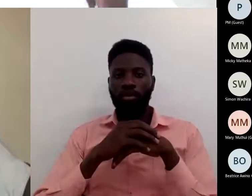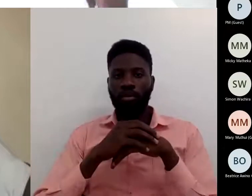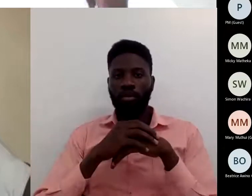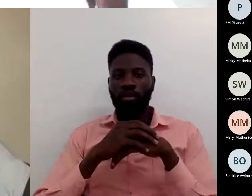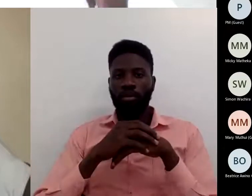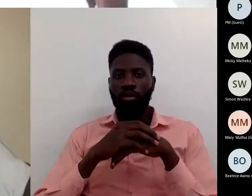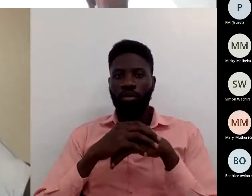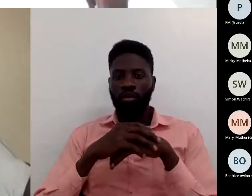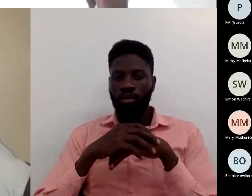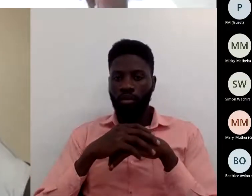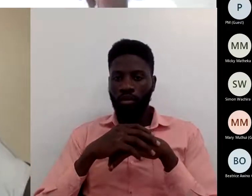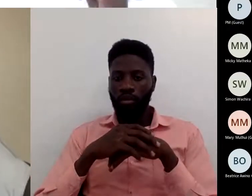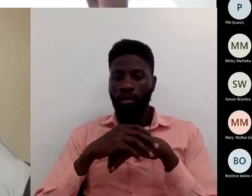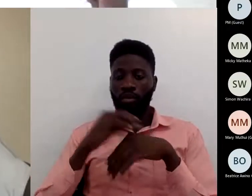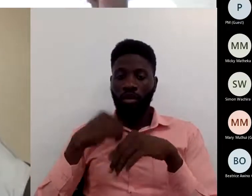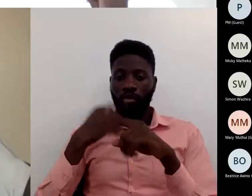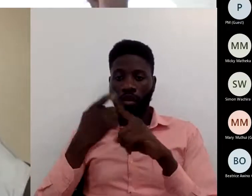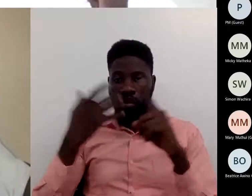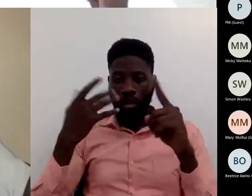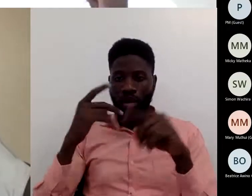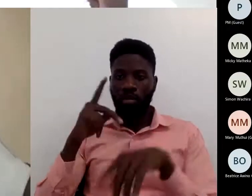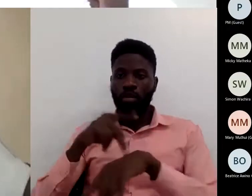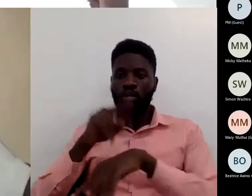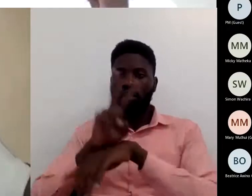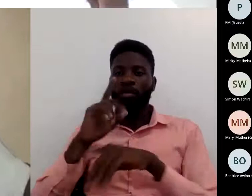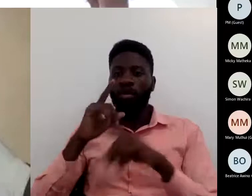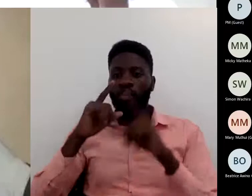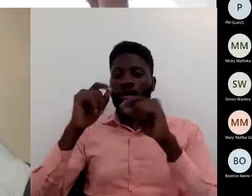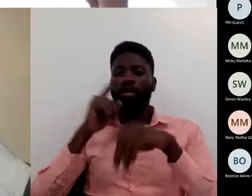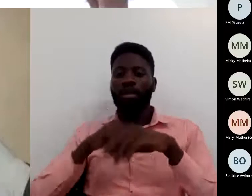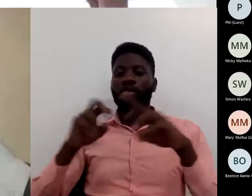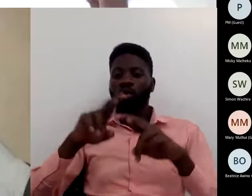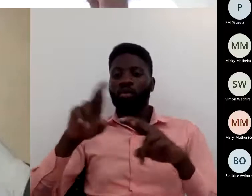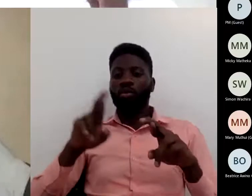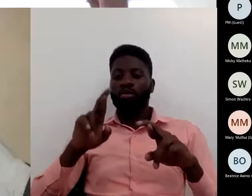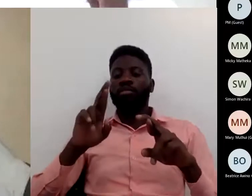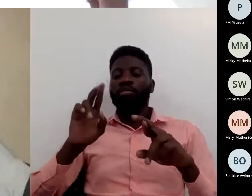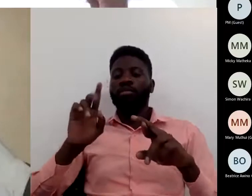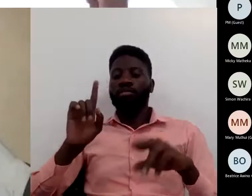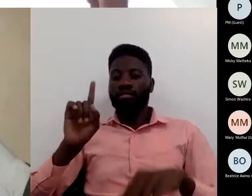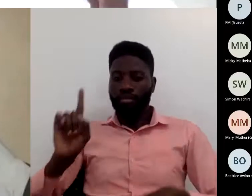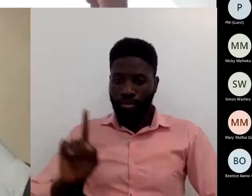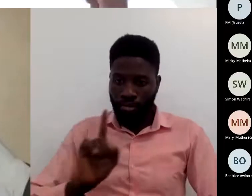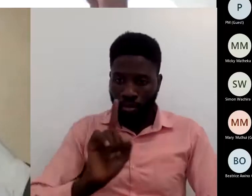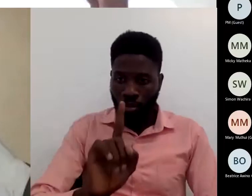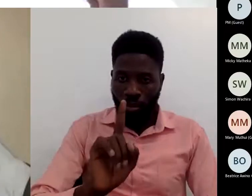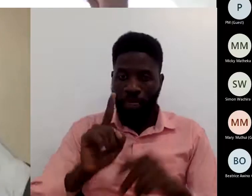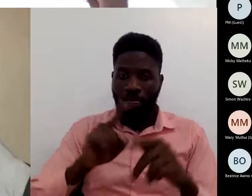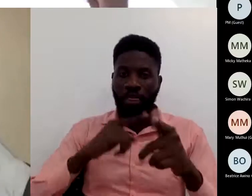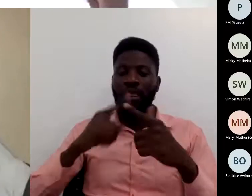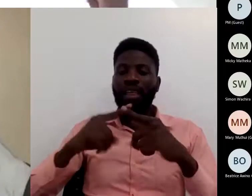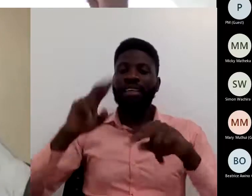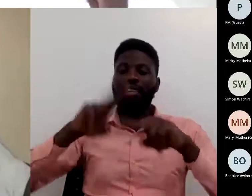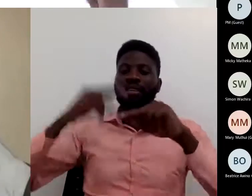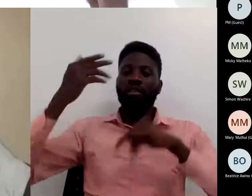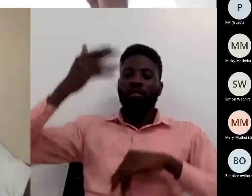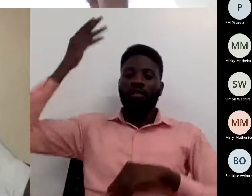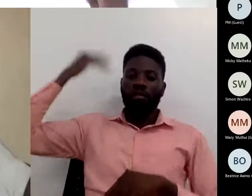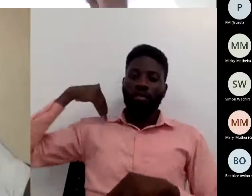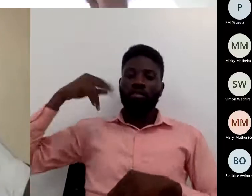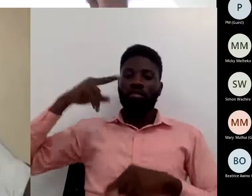a parable that when you get into a room, if you're invited into a room, you go to the back of the room, you don't go to the